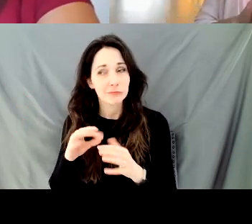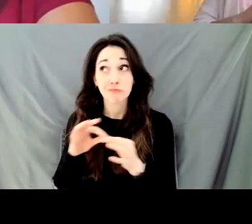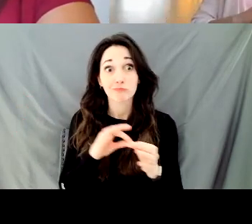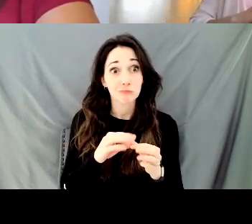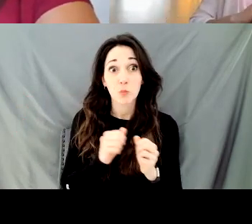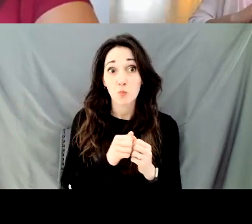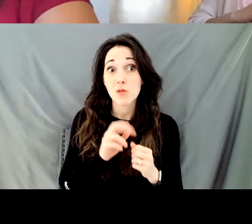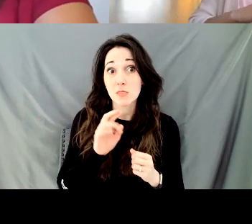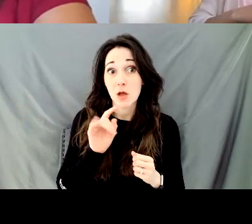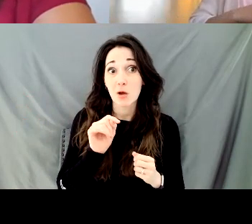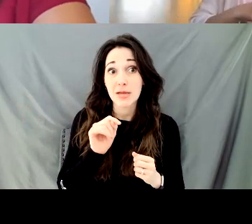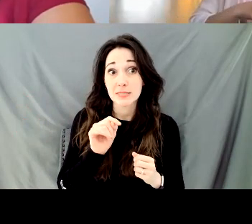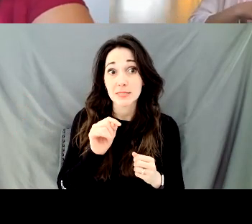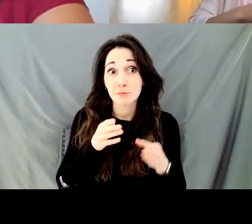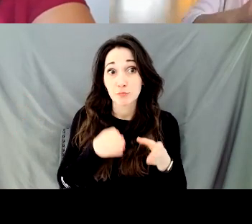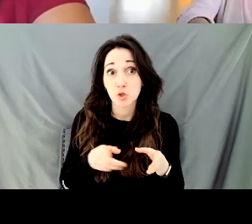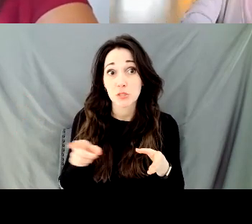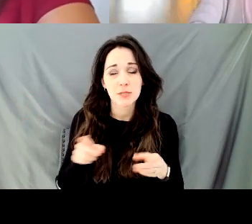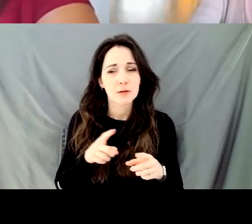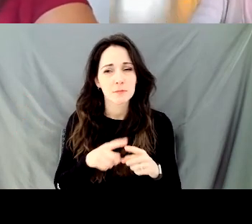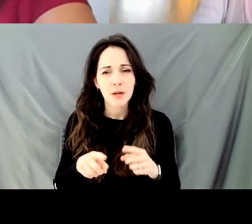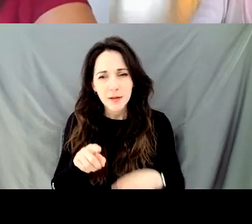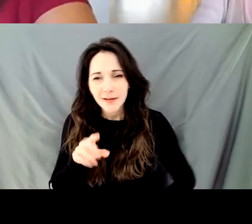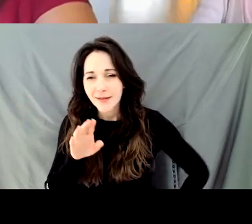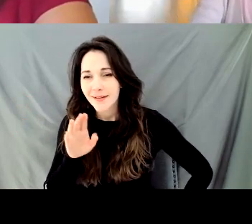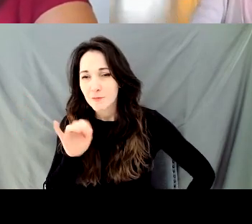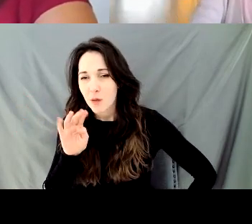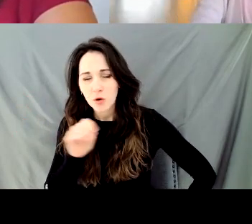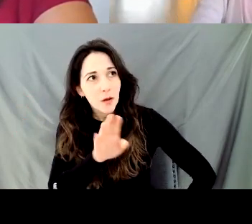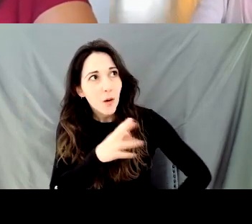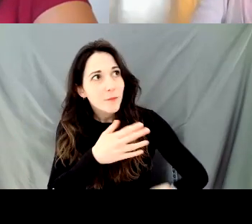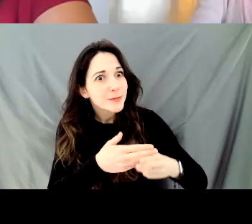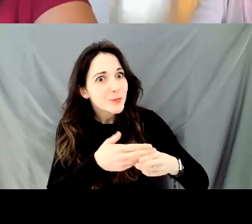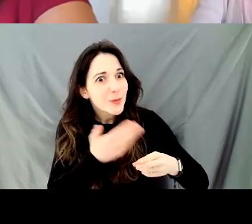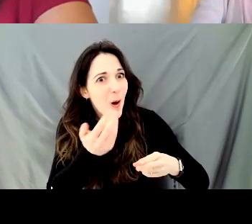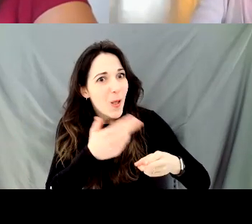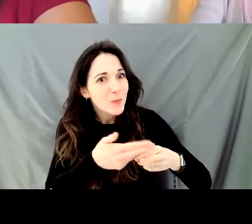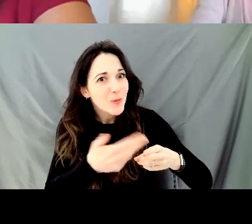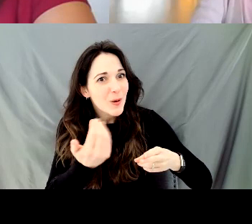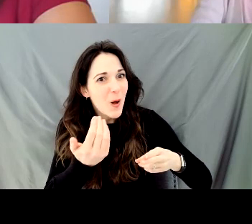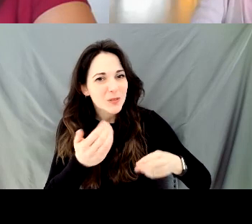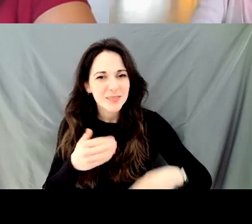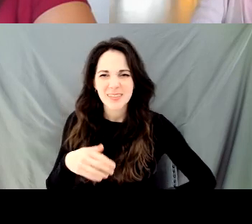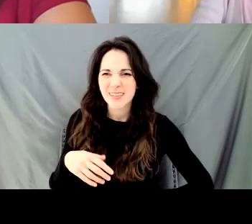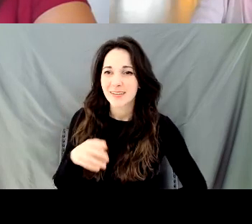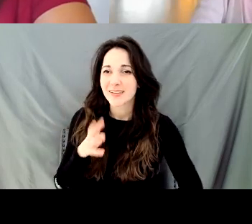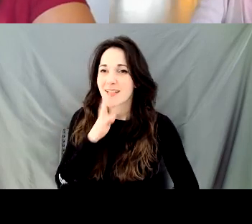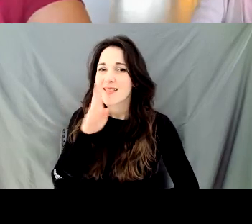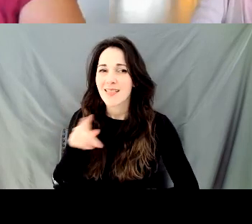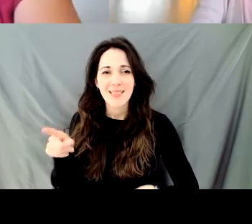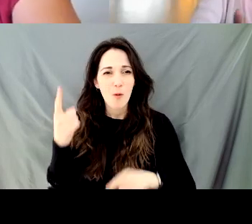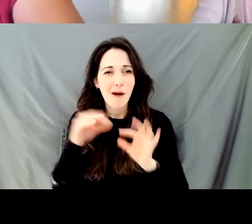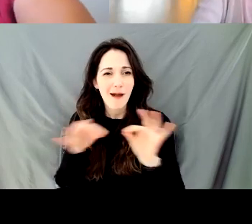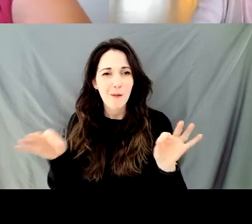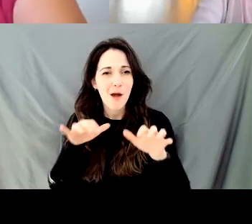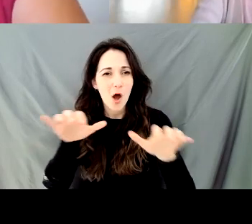that's fairly new in Brighton. What's it called? I'm blanking on it right now. Are you thinking Carmen's Cooking? Yes, thank you, thank you.